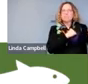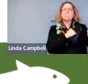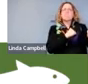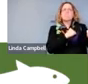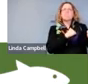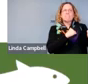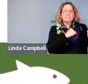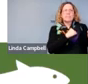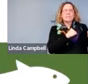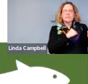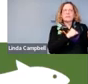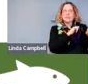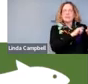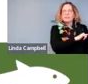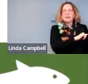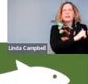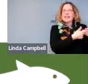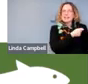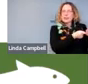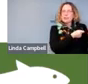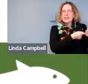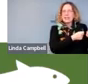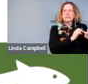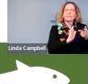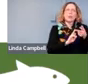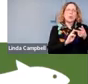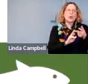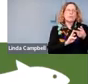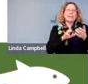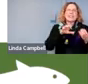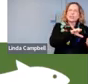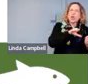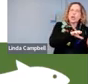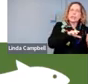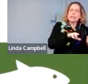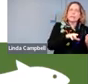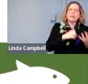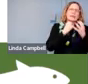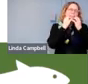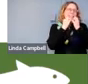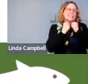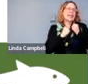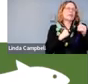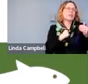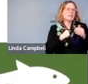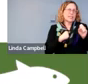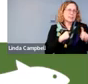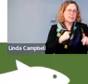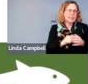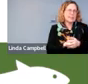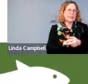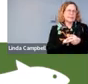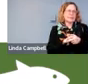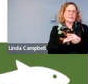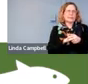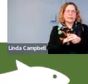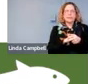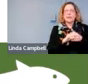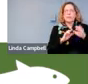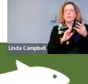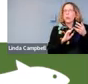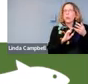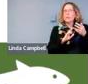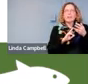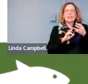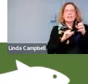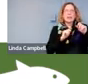easily. It may not move or spread. It's easily managed. Or it's stocked with a desirable